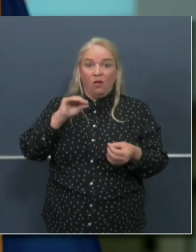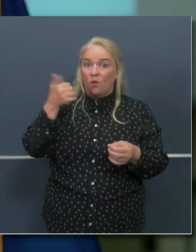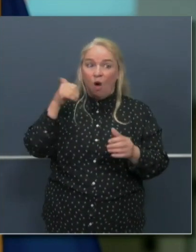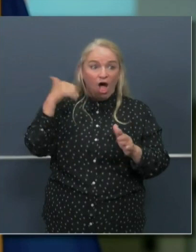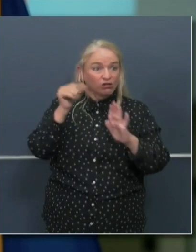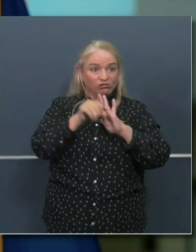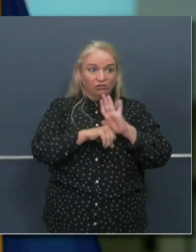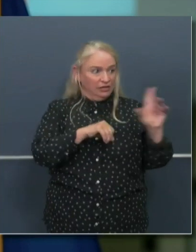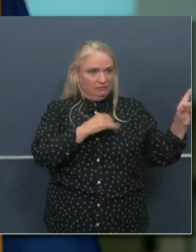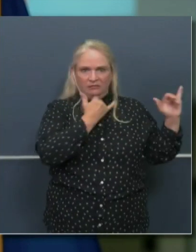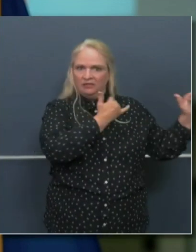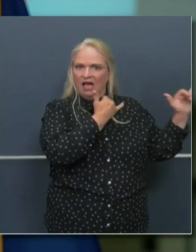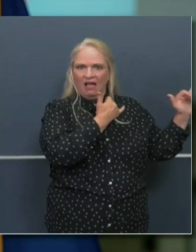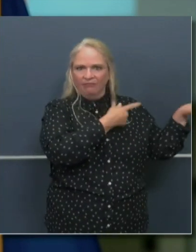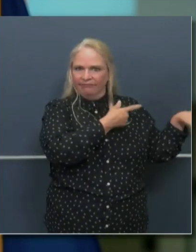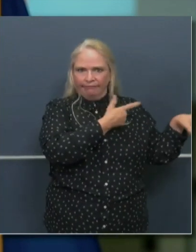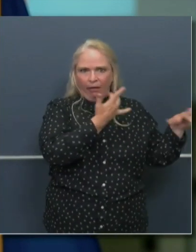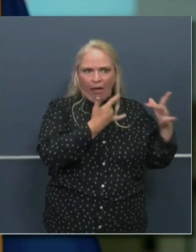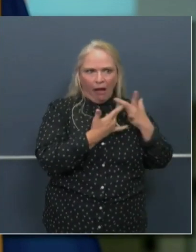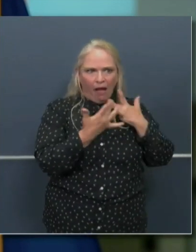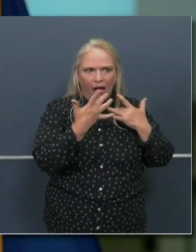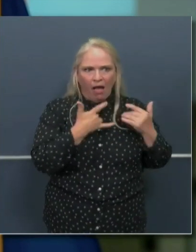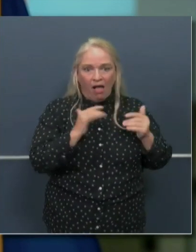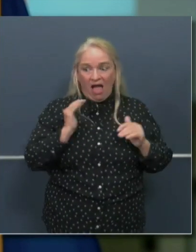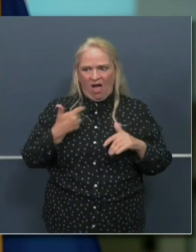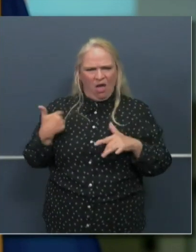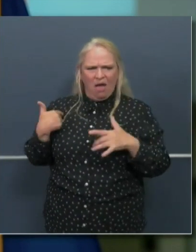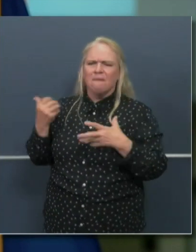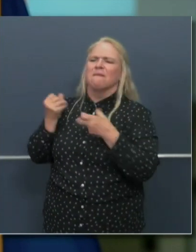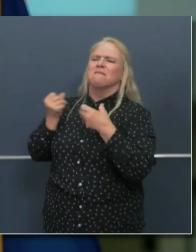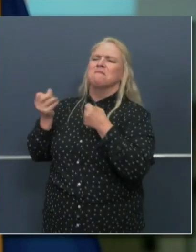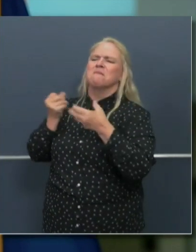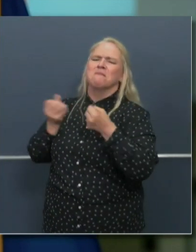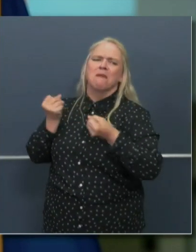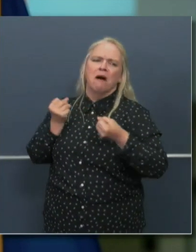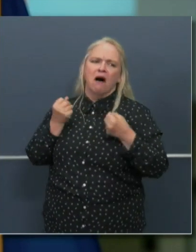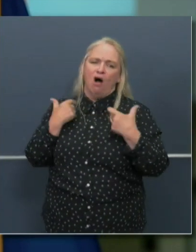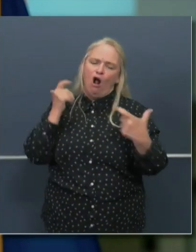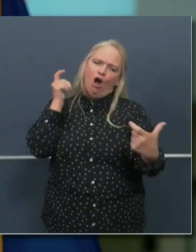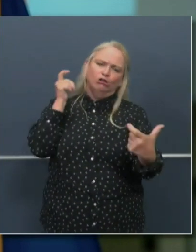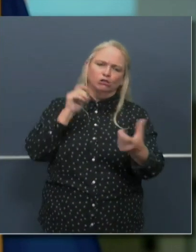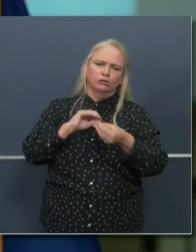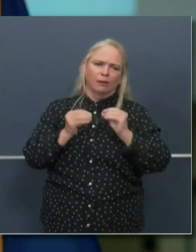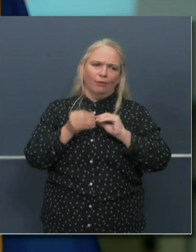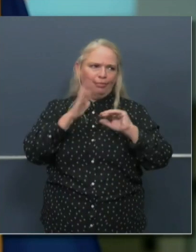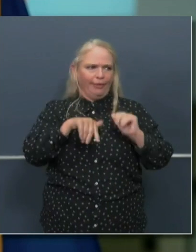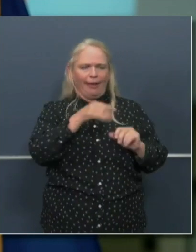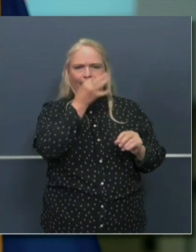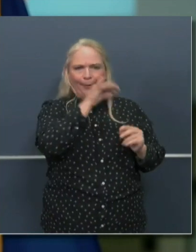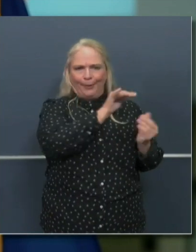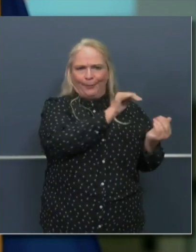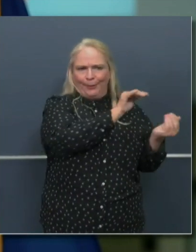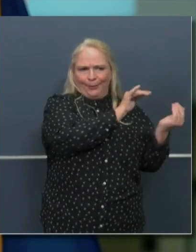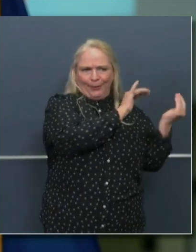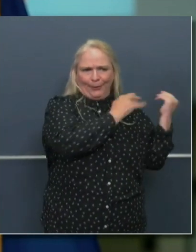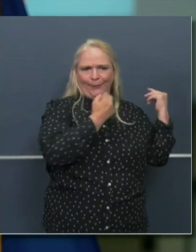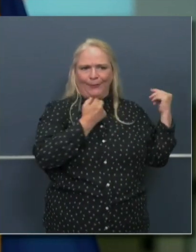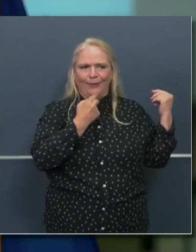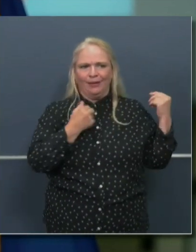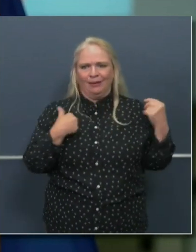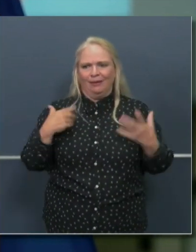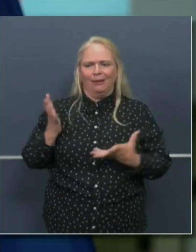procure at that scale. Part of the agreement in partnership with our federal partners, particularly